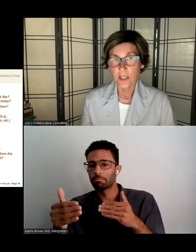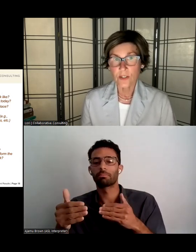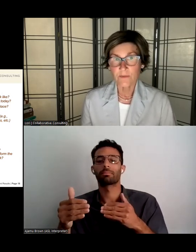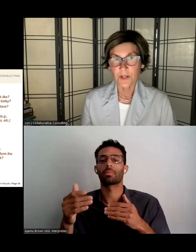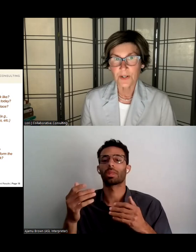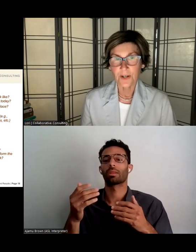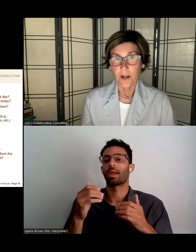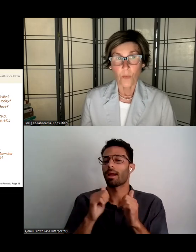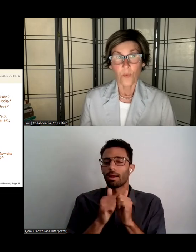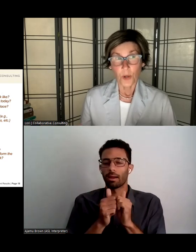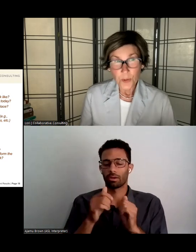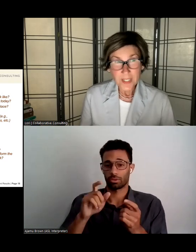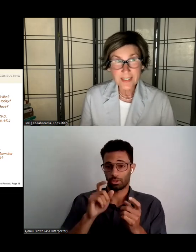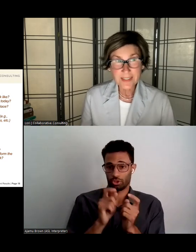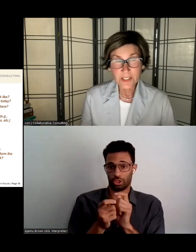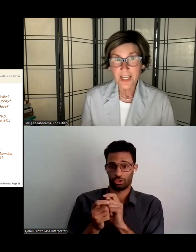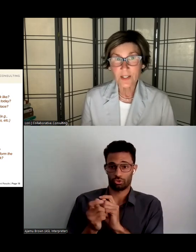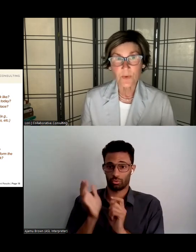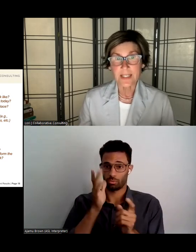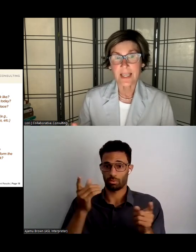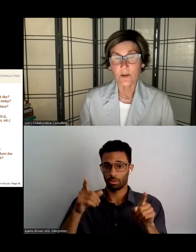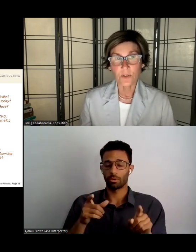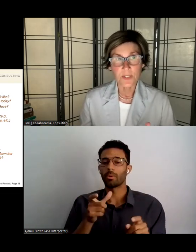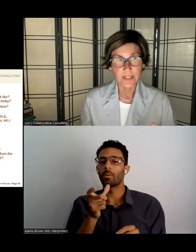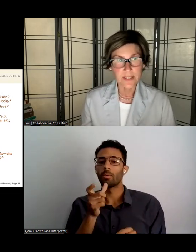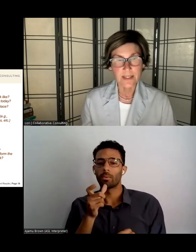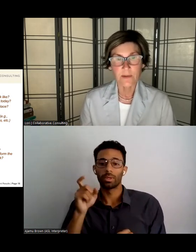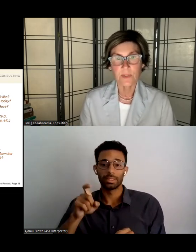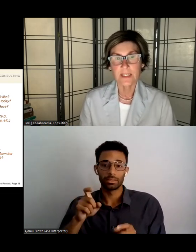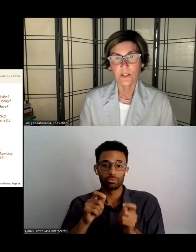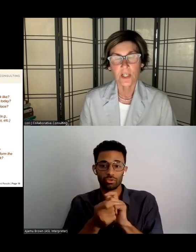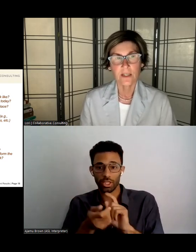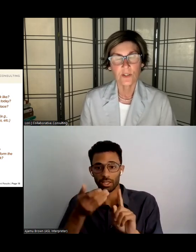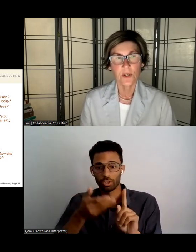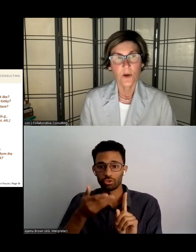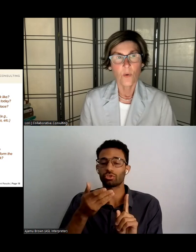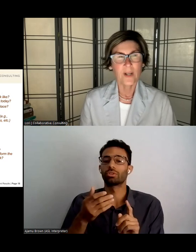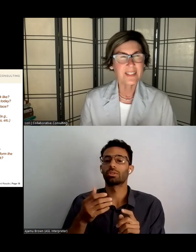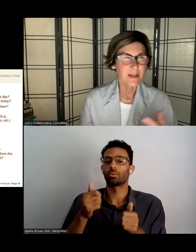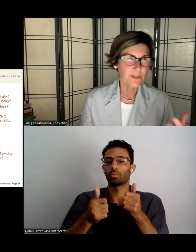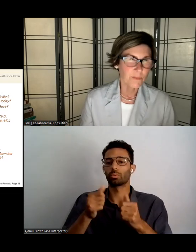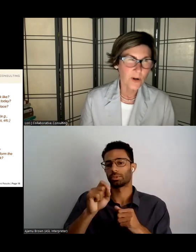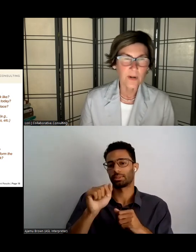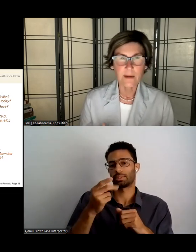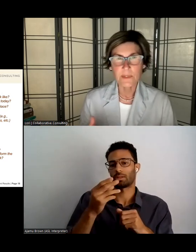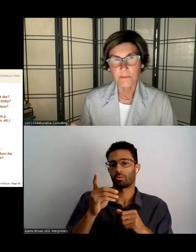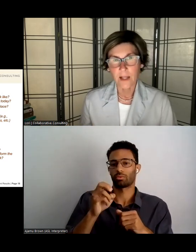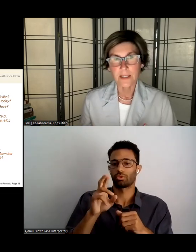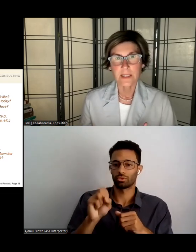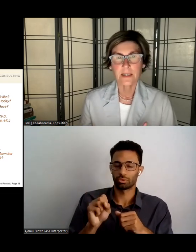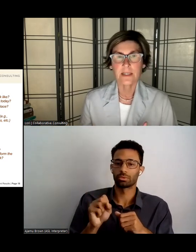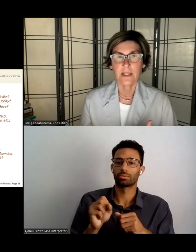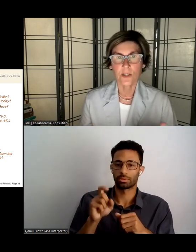those changes occur? Who needs to change? What stakeholders in the system would need to change? What types of programs